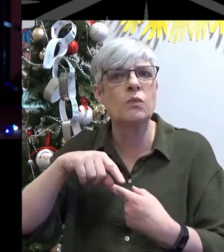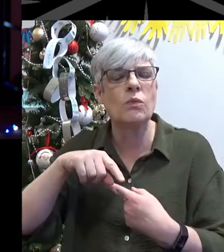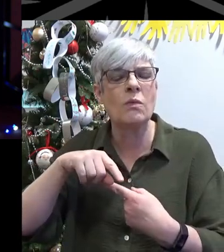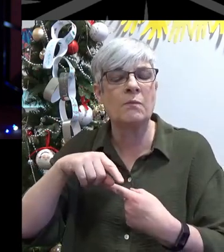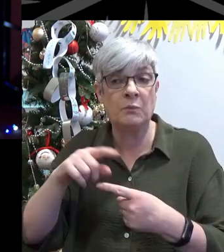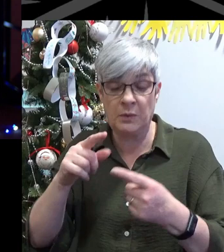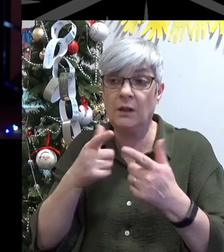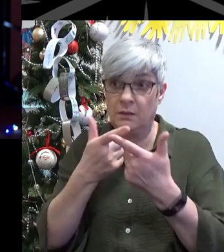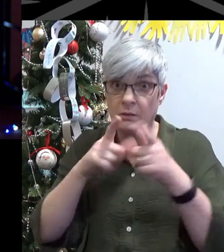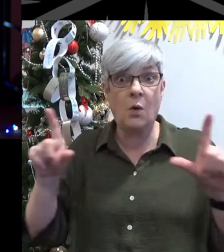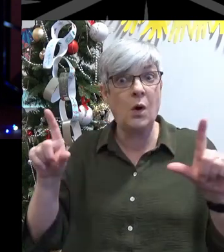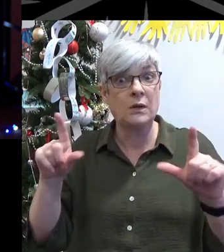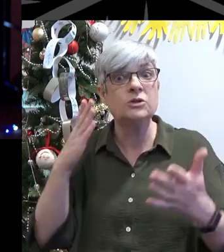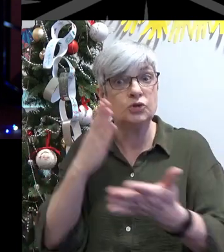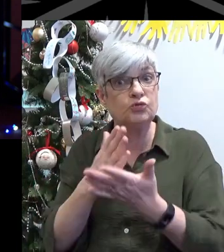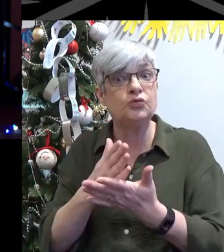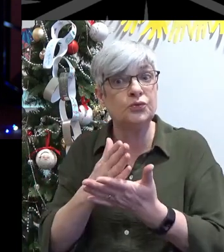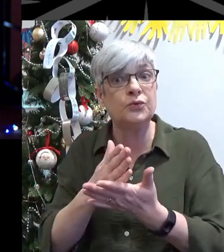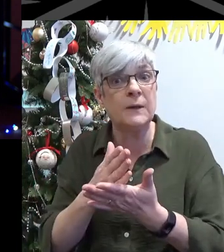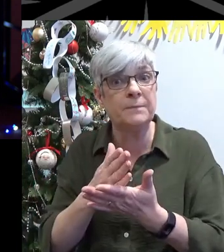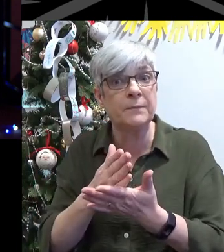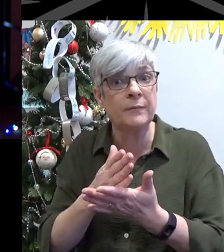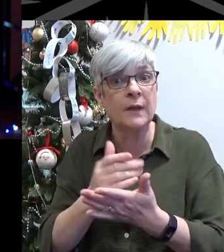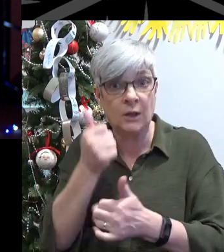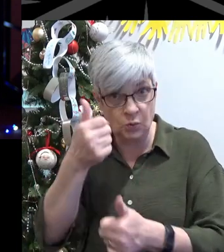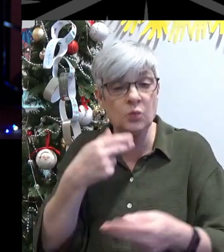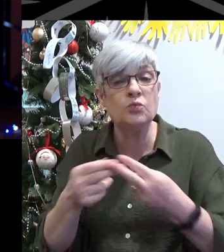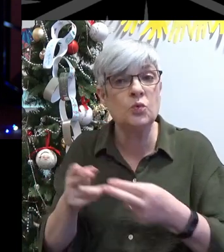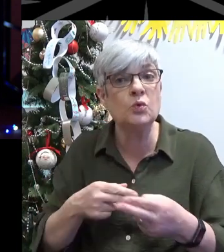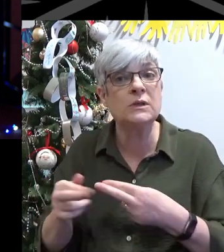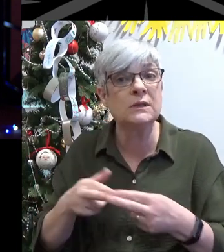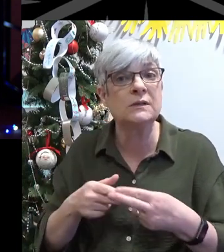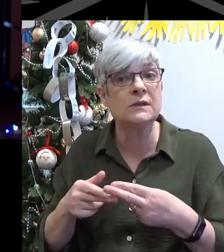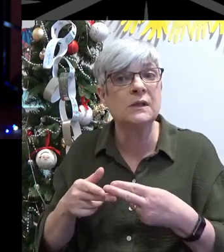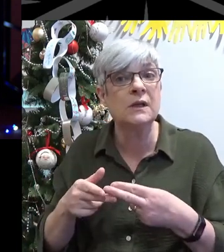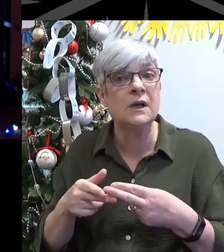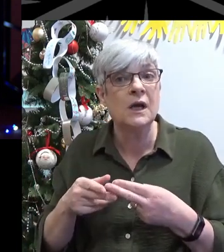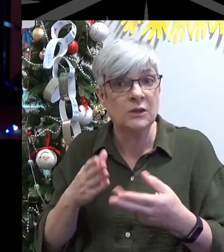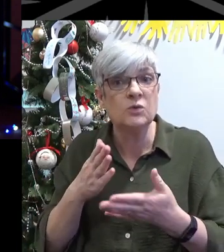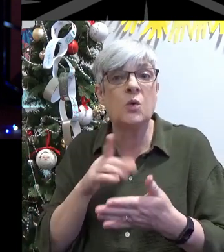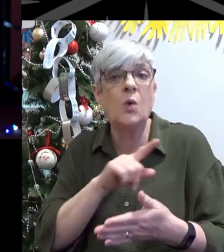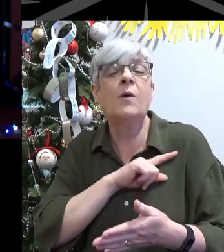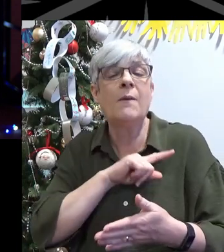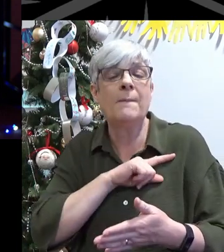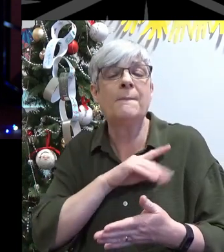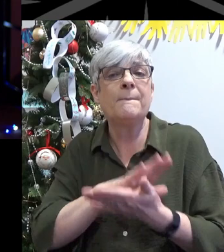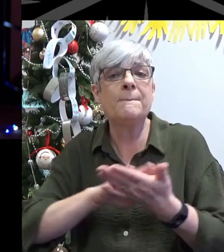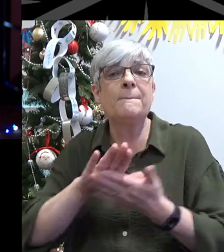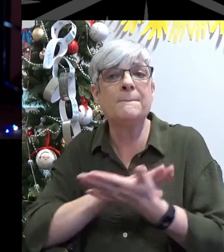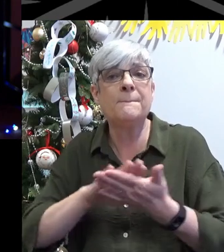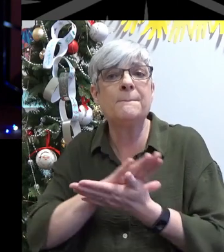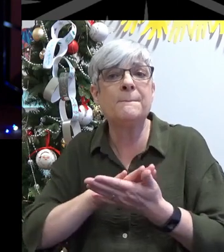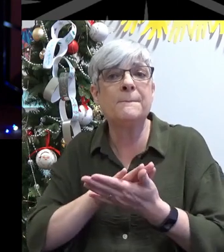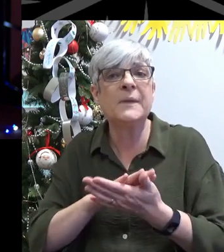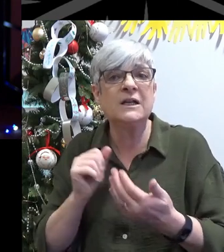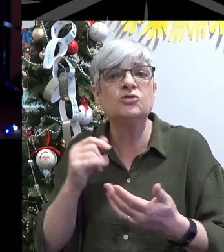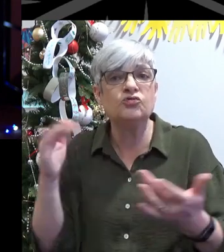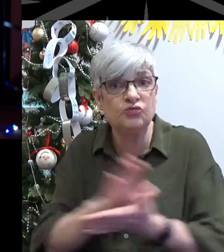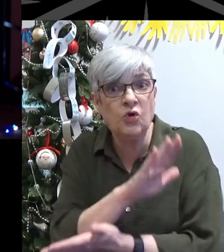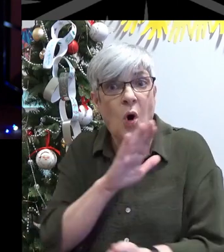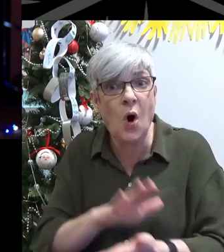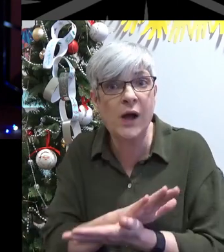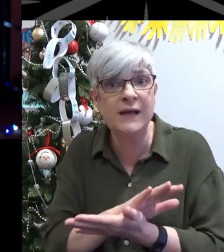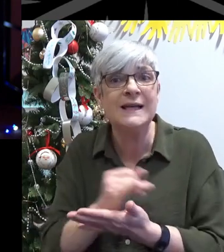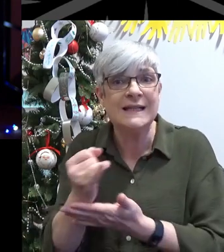But Lord, that's true and good news. And so it is a cause for joy that sinners can be made right